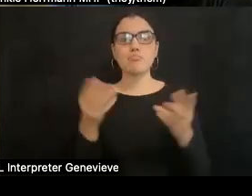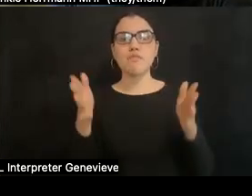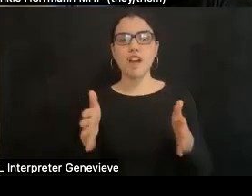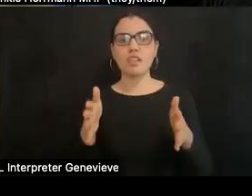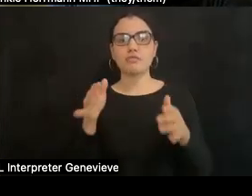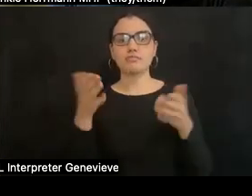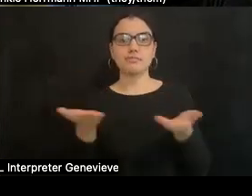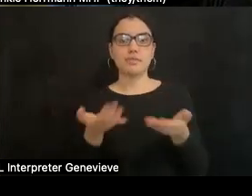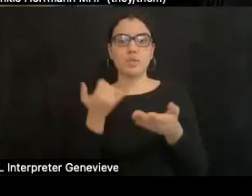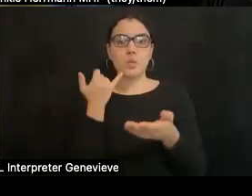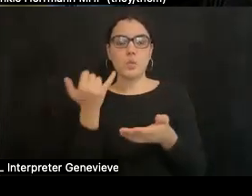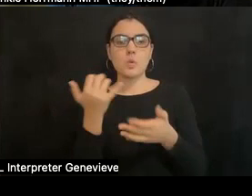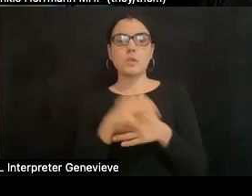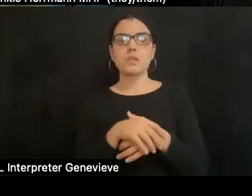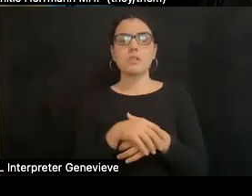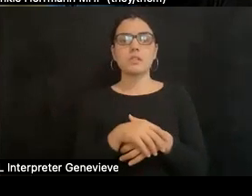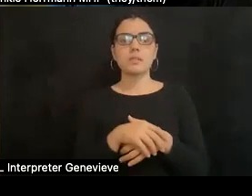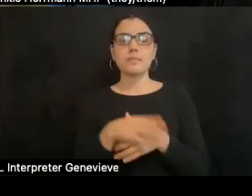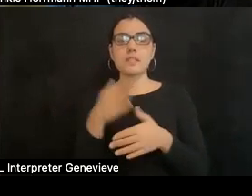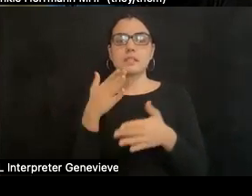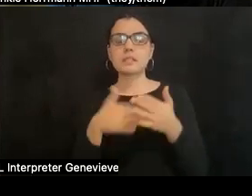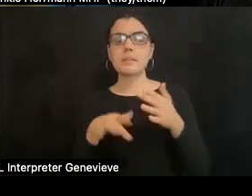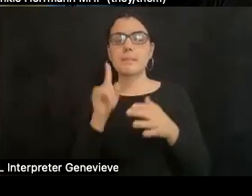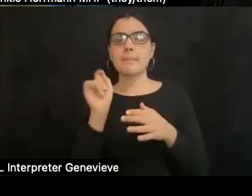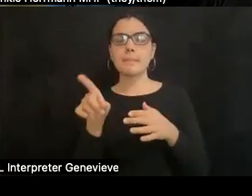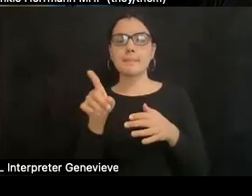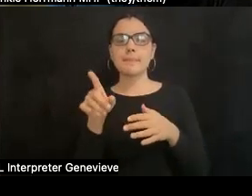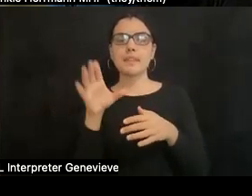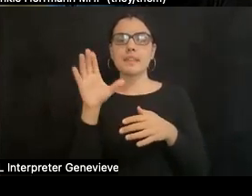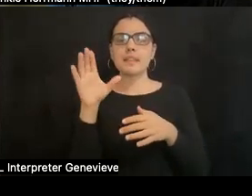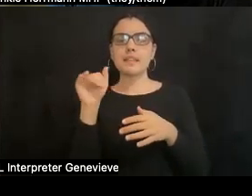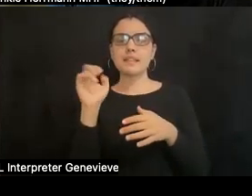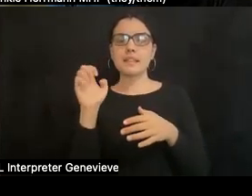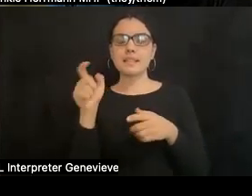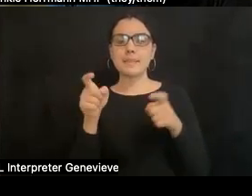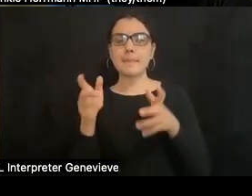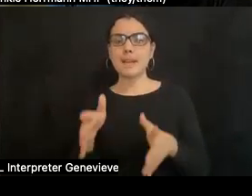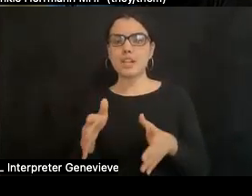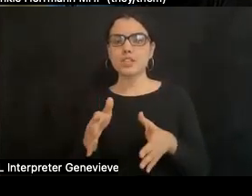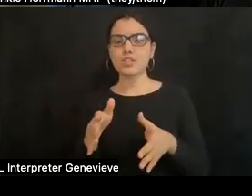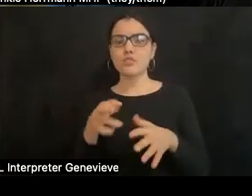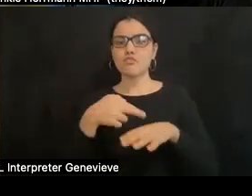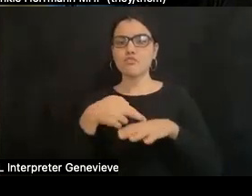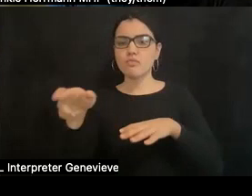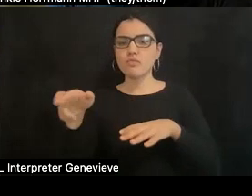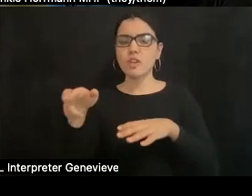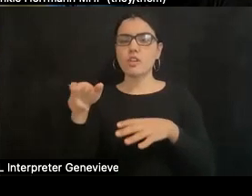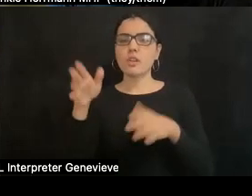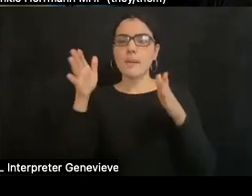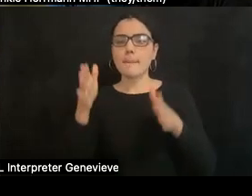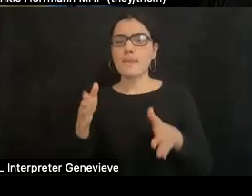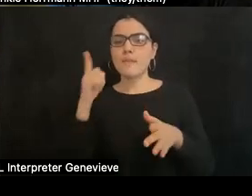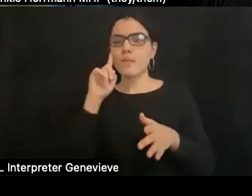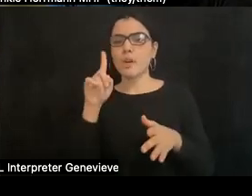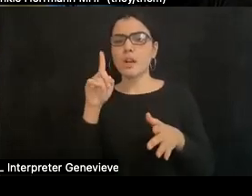asking the case manager in their program was going to refer a client for health home